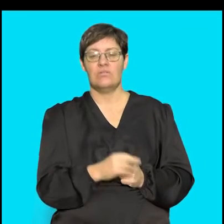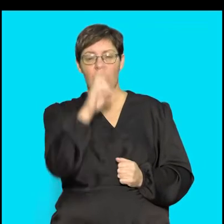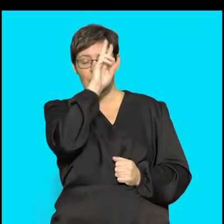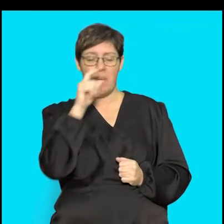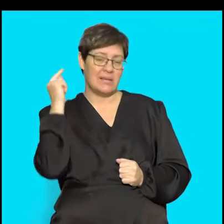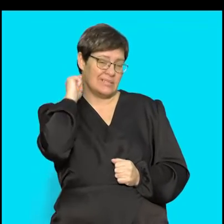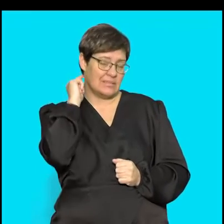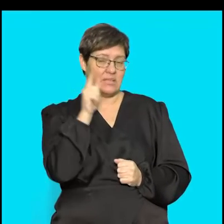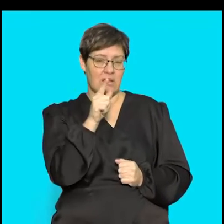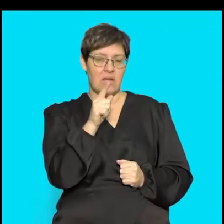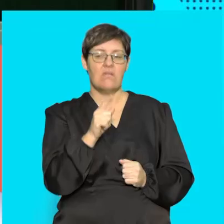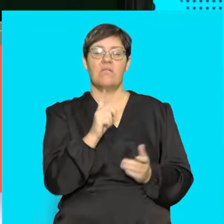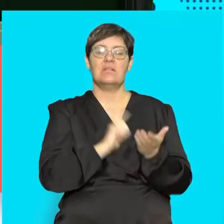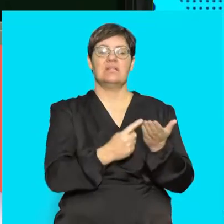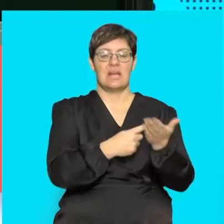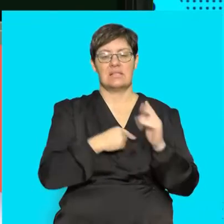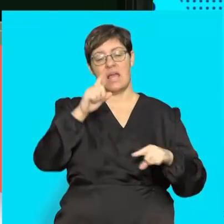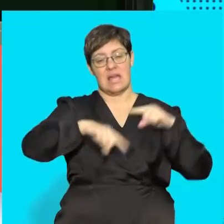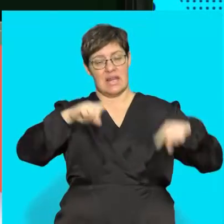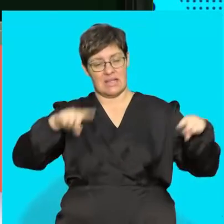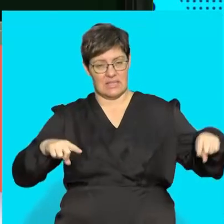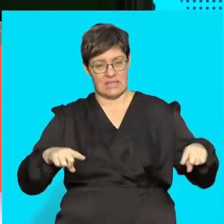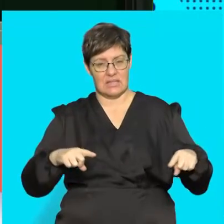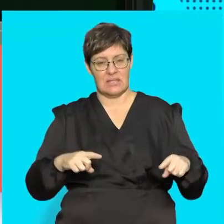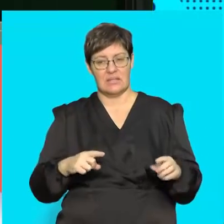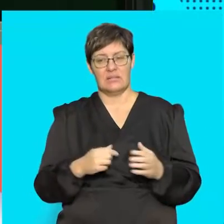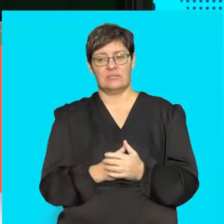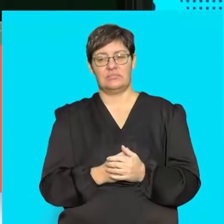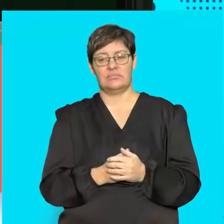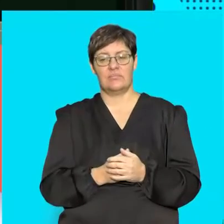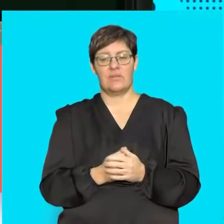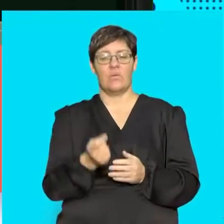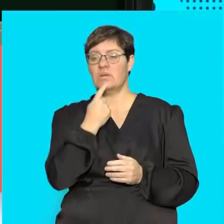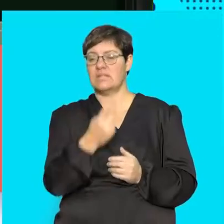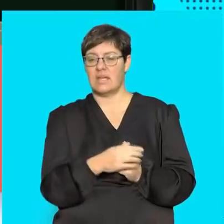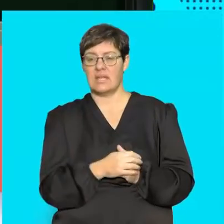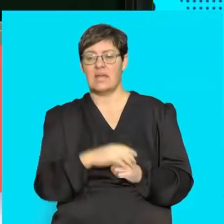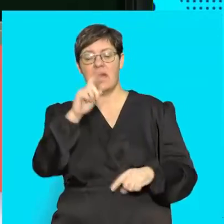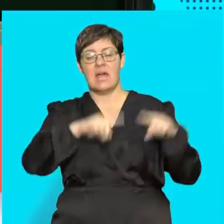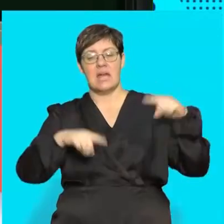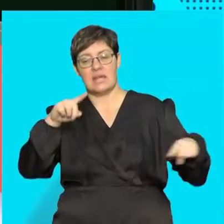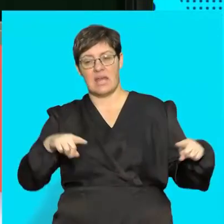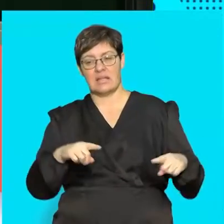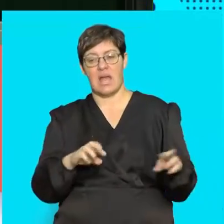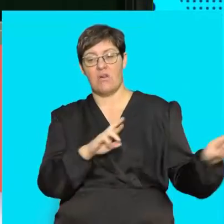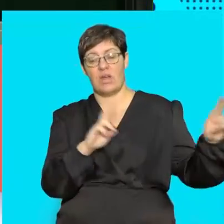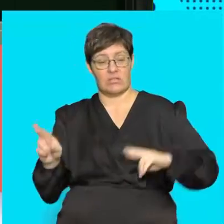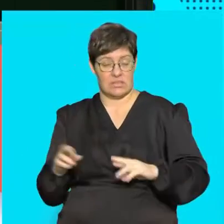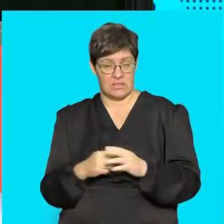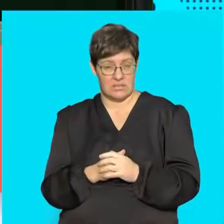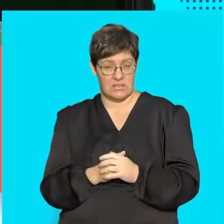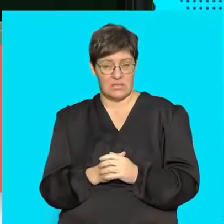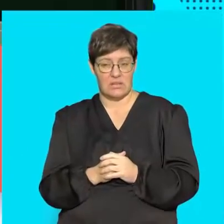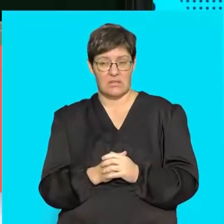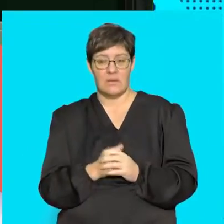Just a little reminder again, when we spoke about rates a few sessions ago, we said that the rate of a